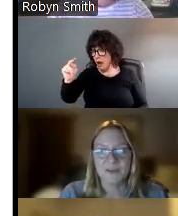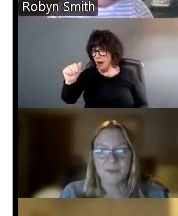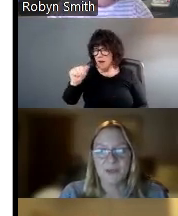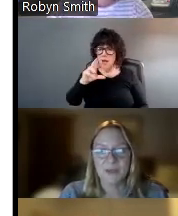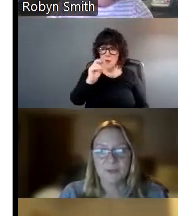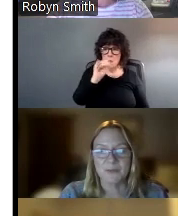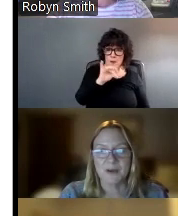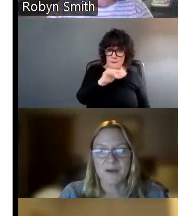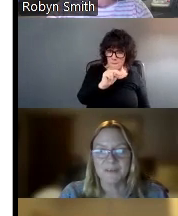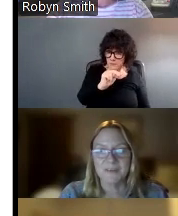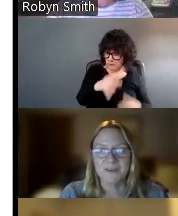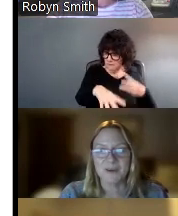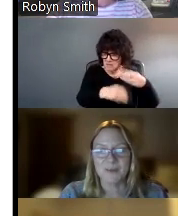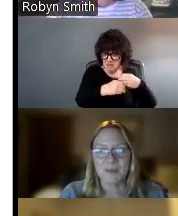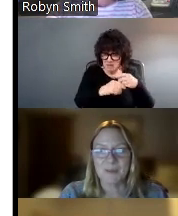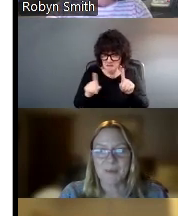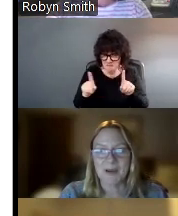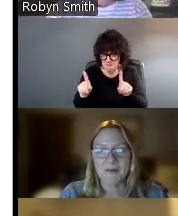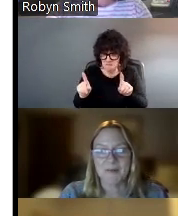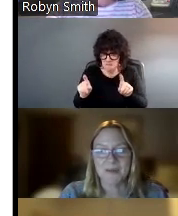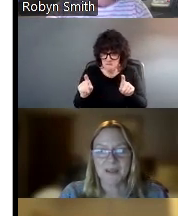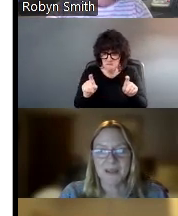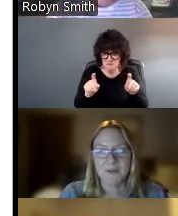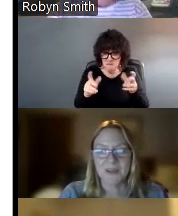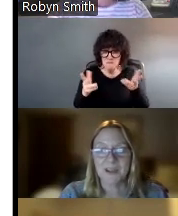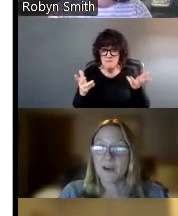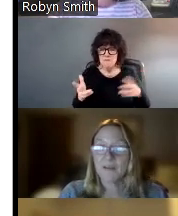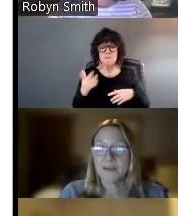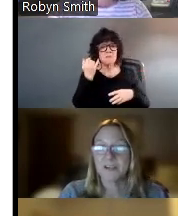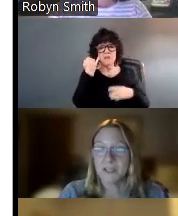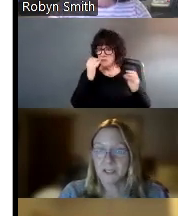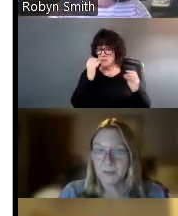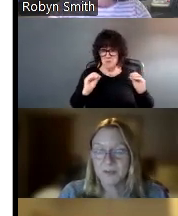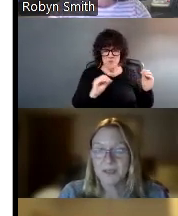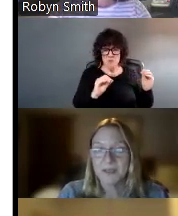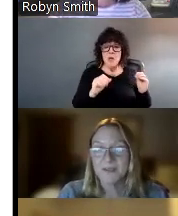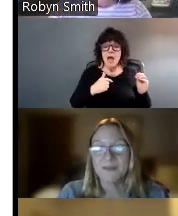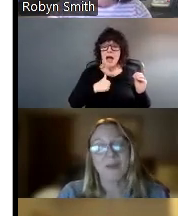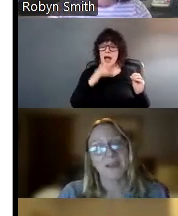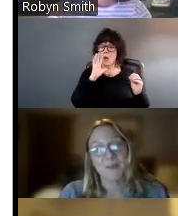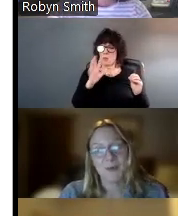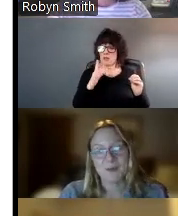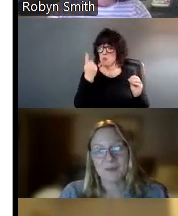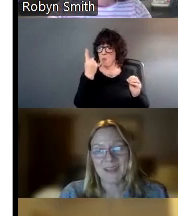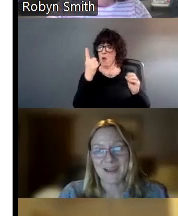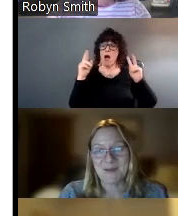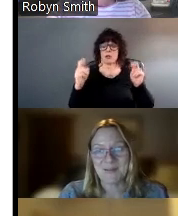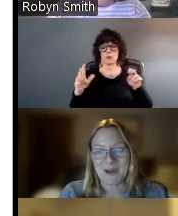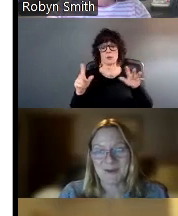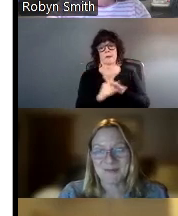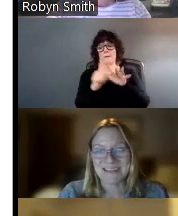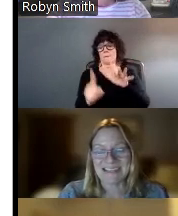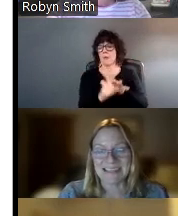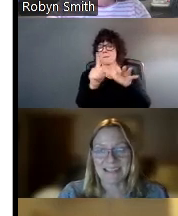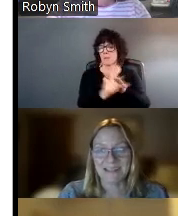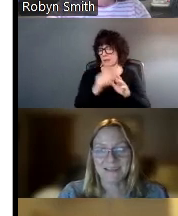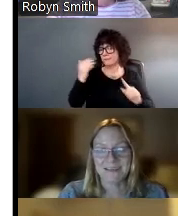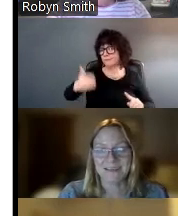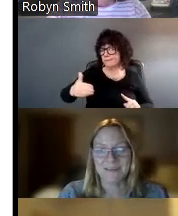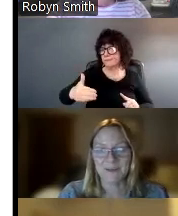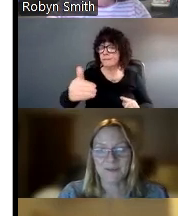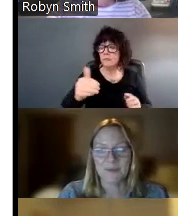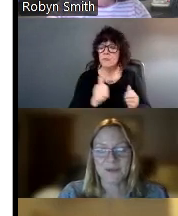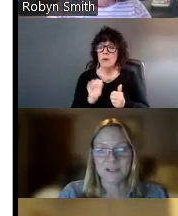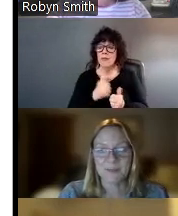whether student loans are dischargeable in bankruptcy. And I would encourage you to make an appointment at our bankruptcy clinic,